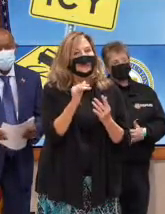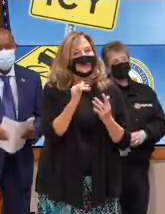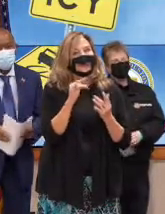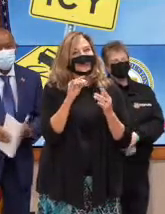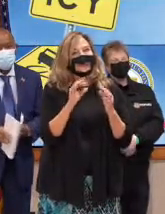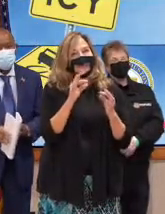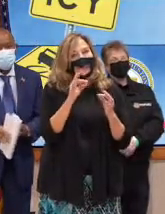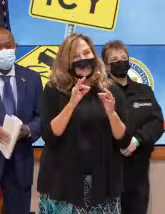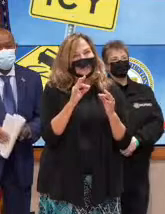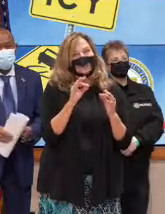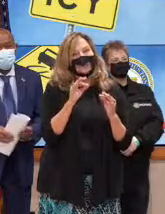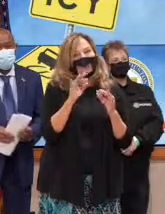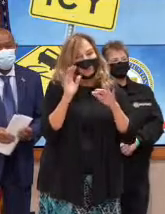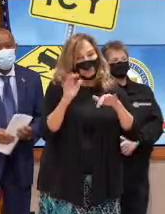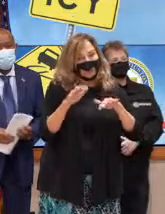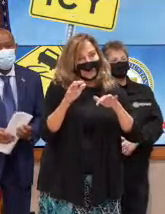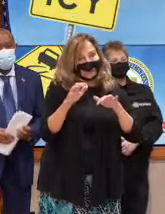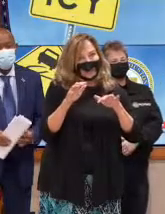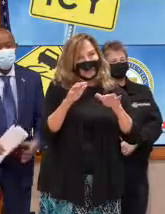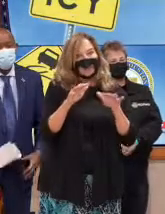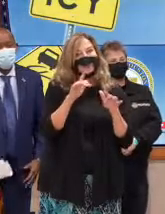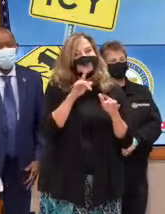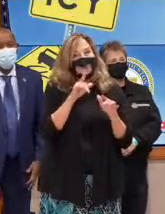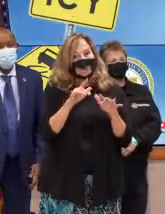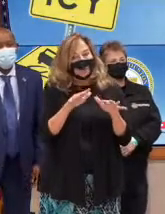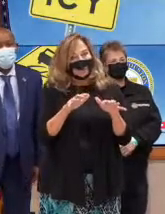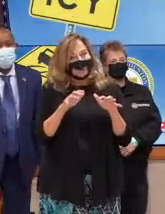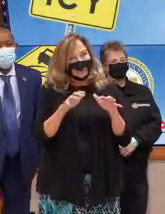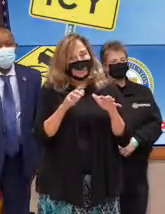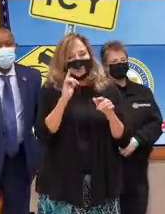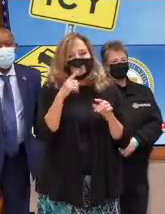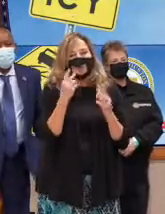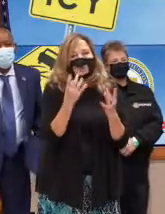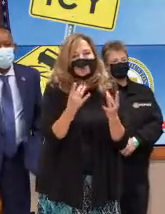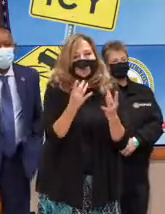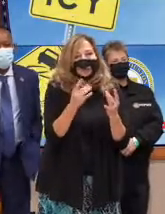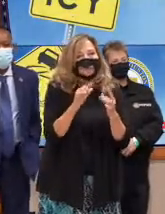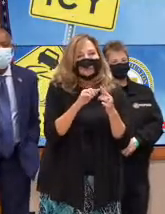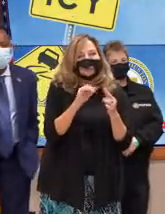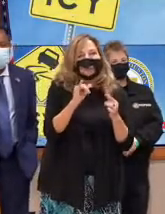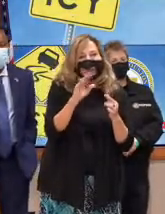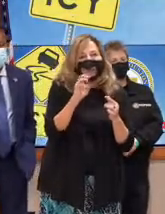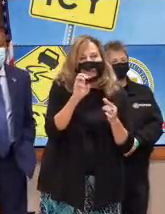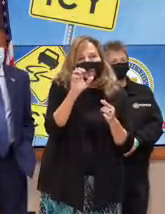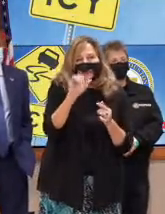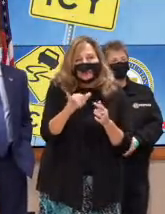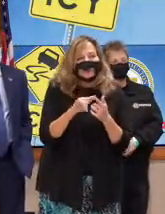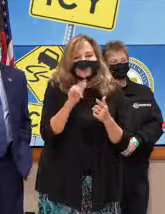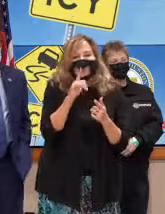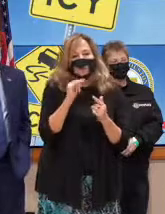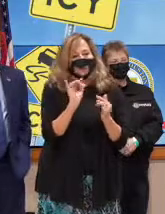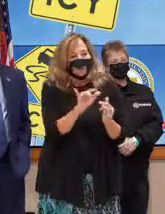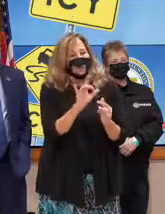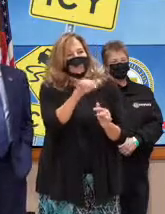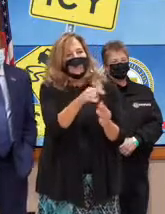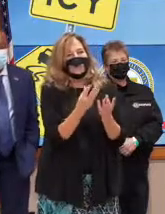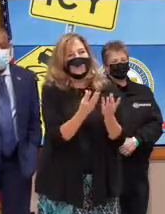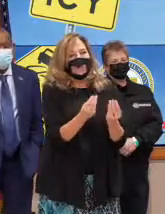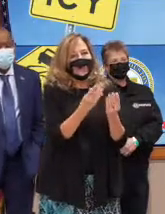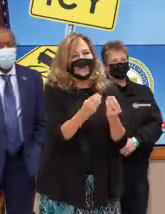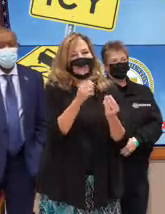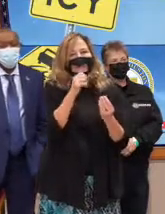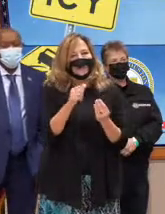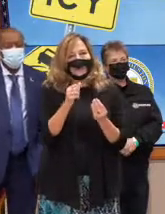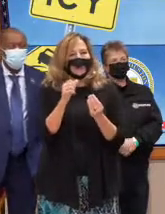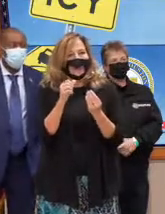not snow. It's clear. It's going to look wet. Do not go get in your car and think you can drive, because a lot